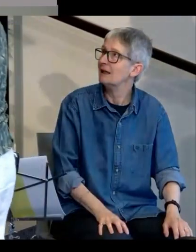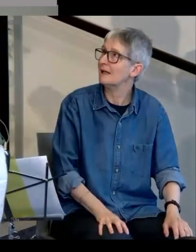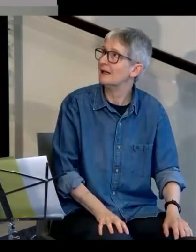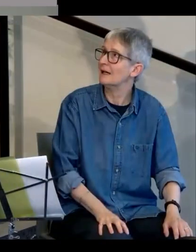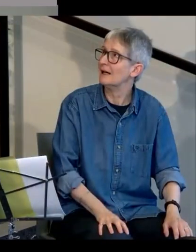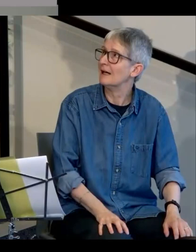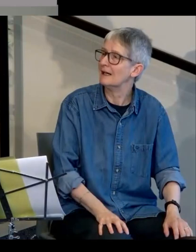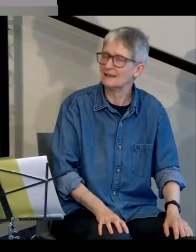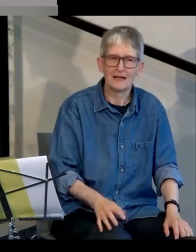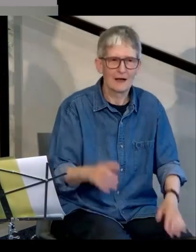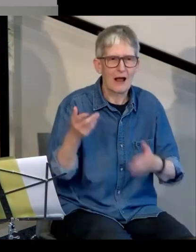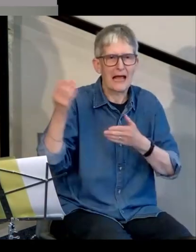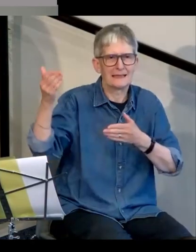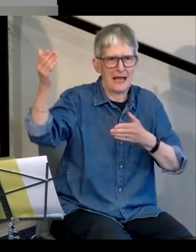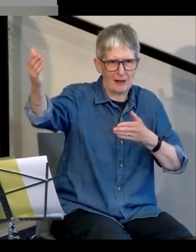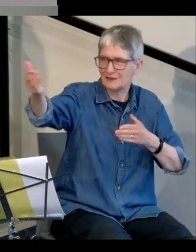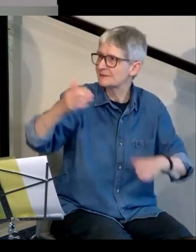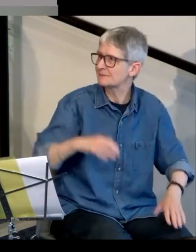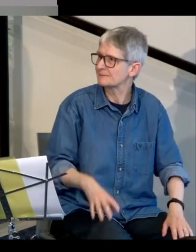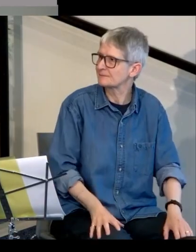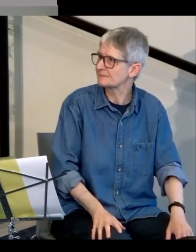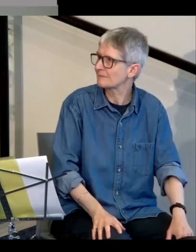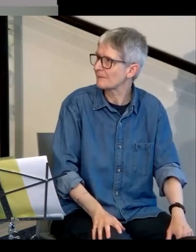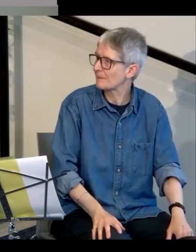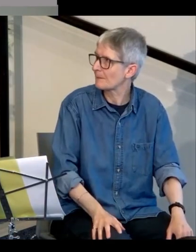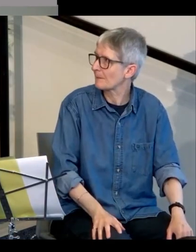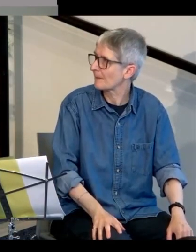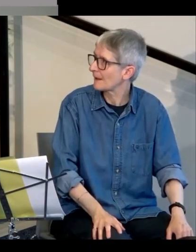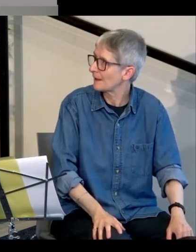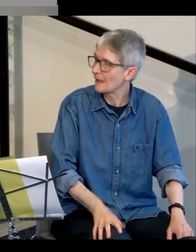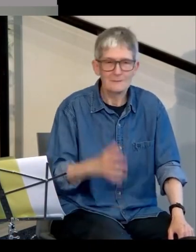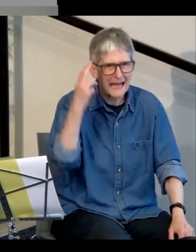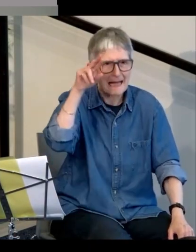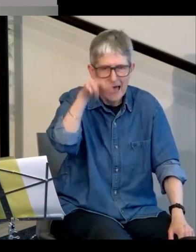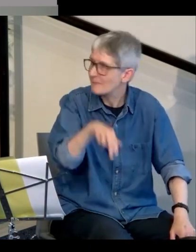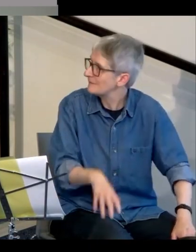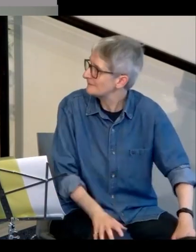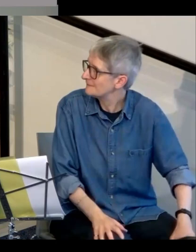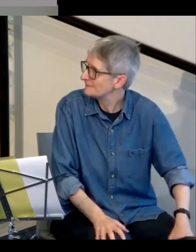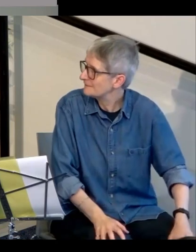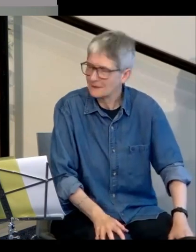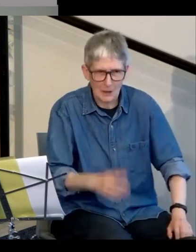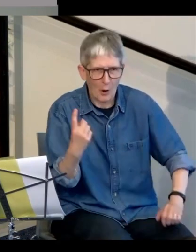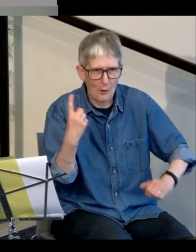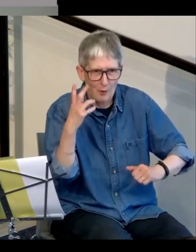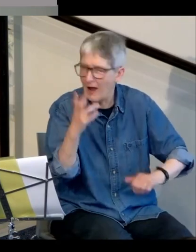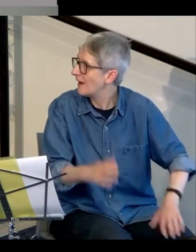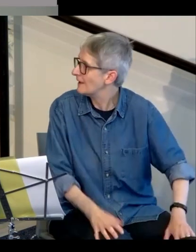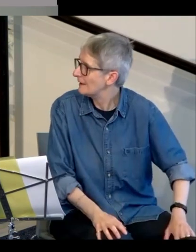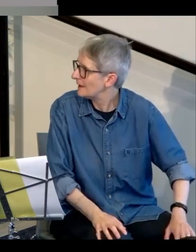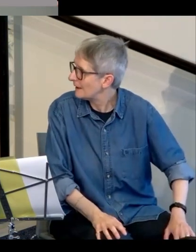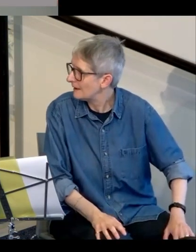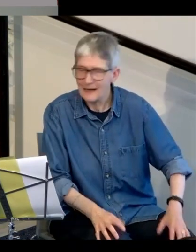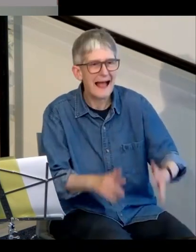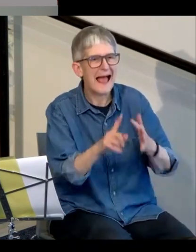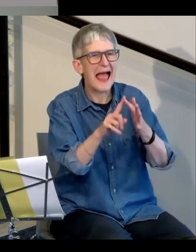Because muddling through those will take forever. Please just say your name, and then we'll know who you are. Yes. My name is